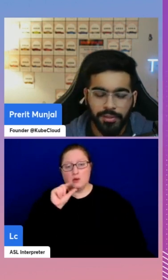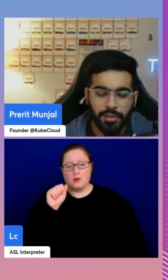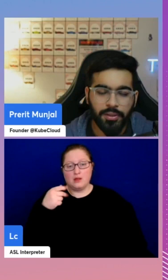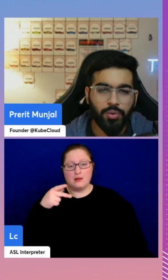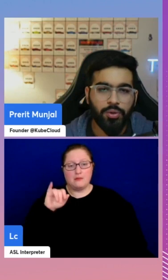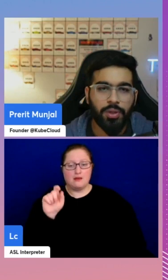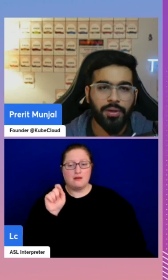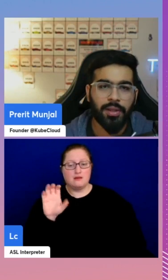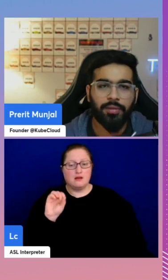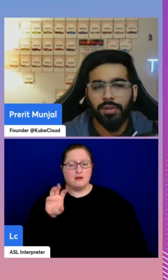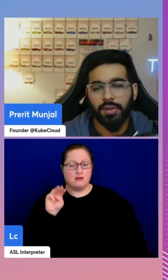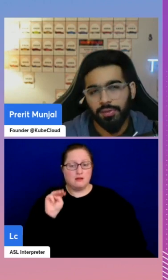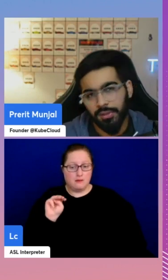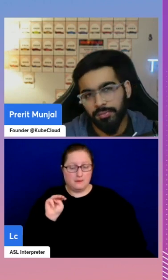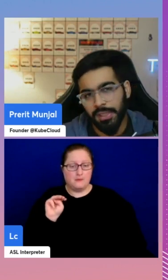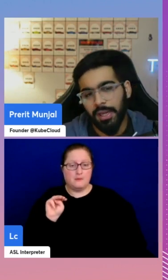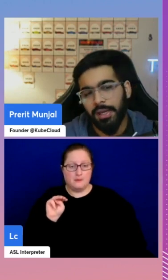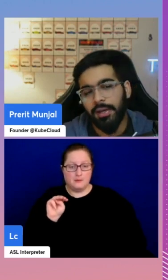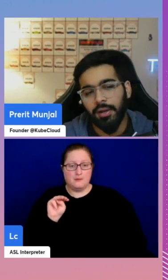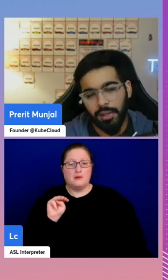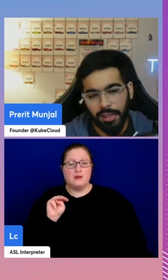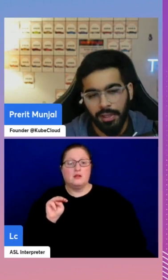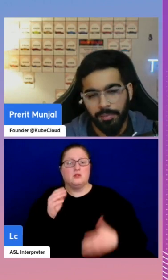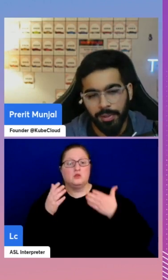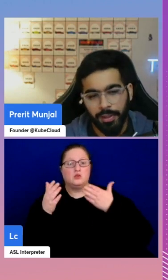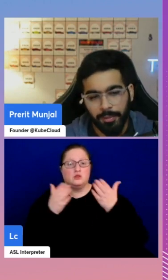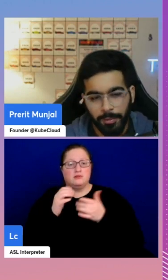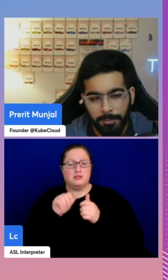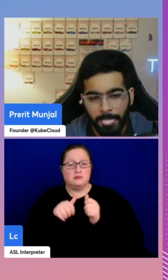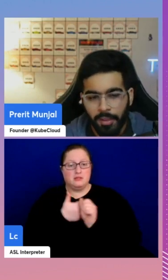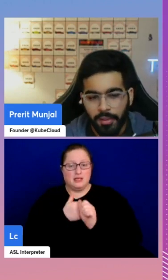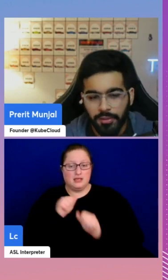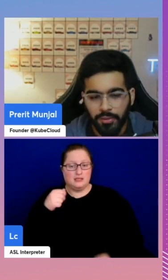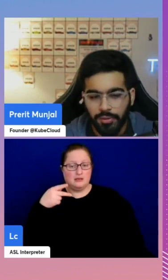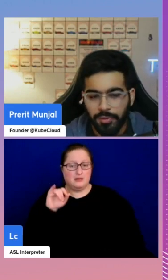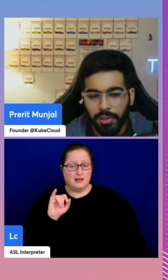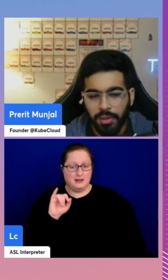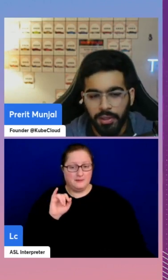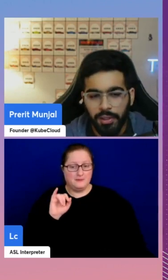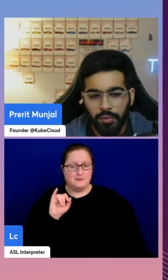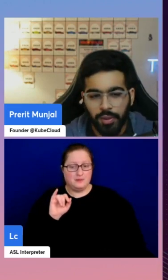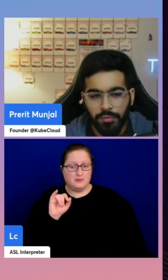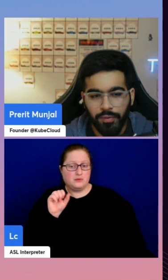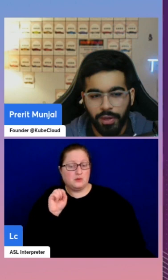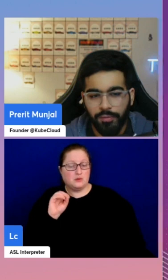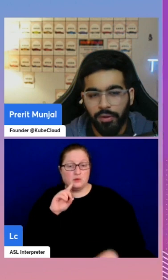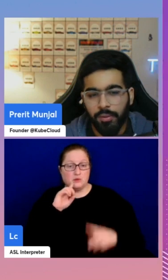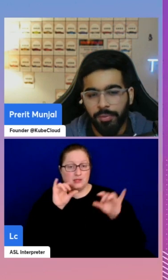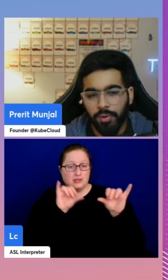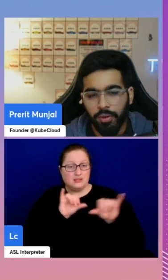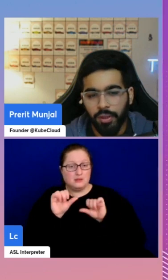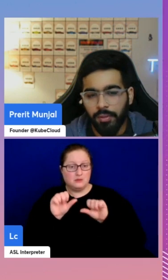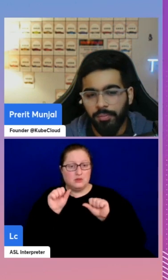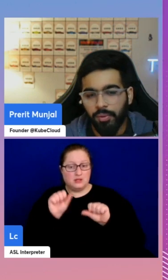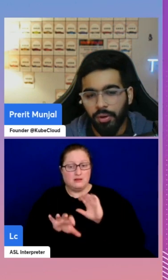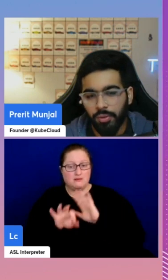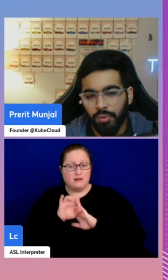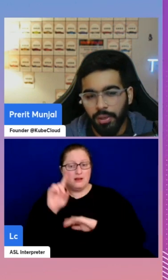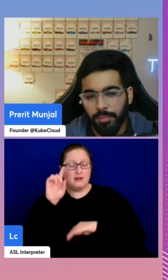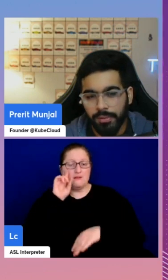cloudbuild.googleapis.com. As I told you that every service is behind an API. Okay, so similarly you can find for compute.